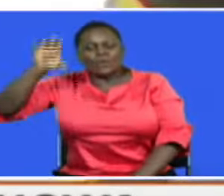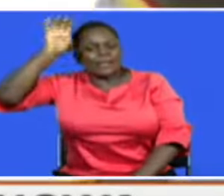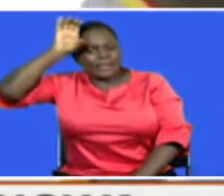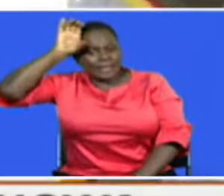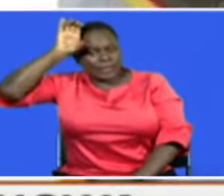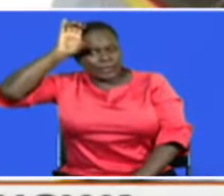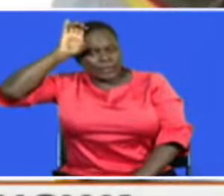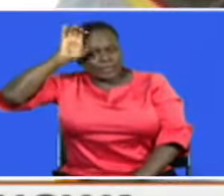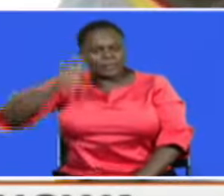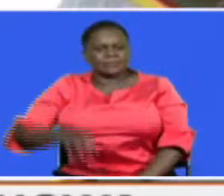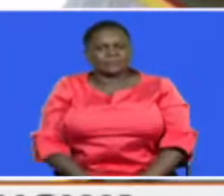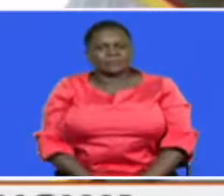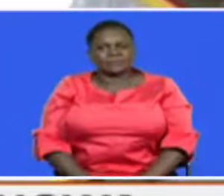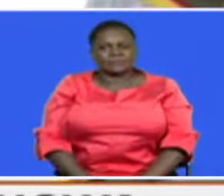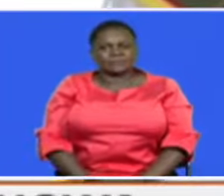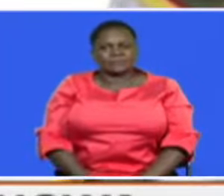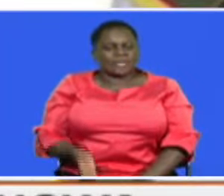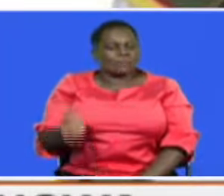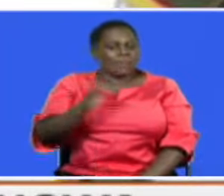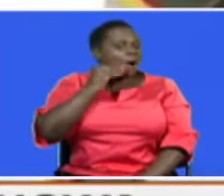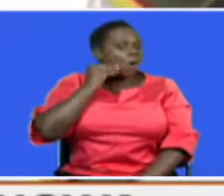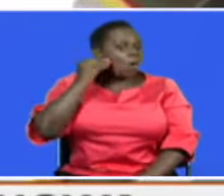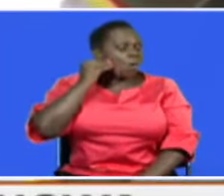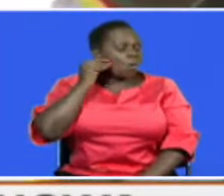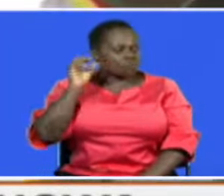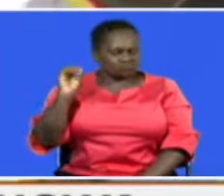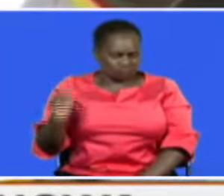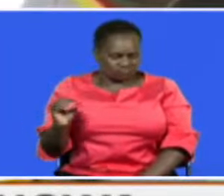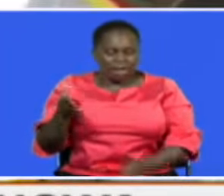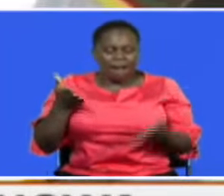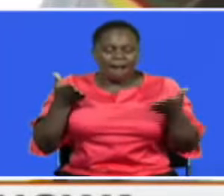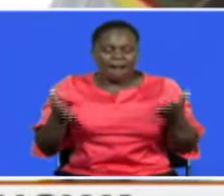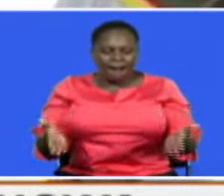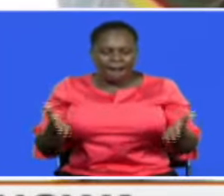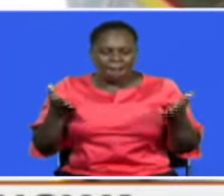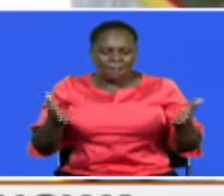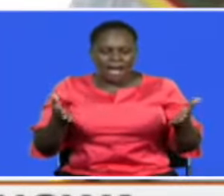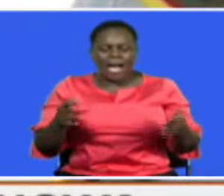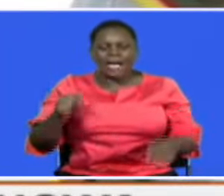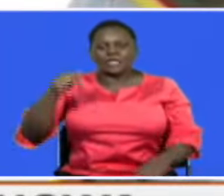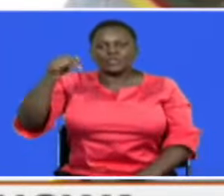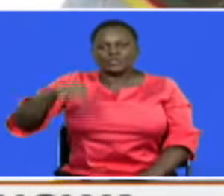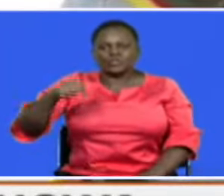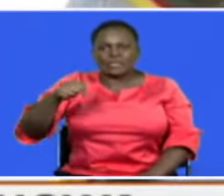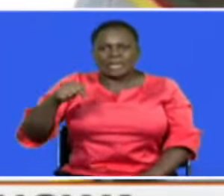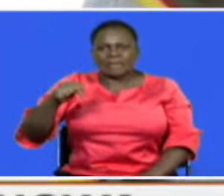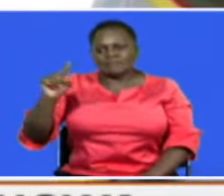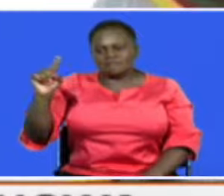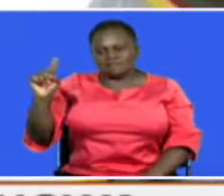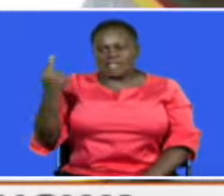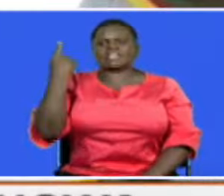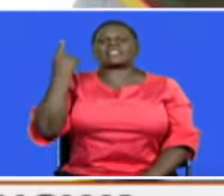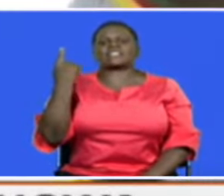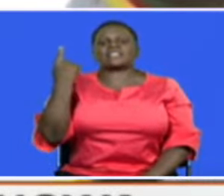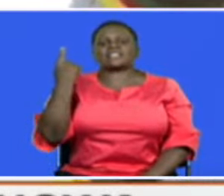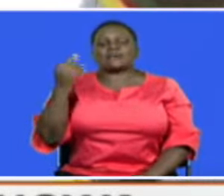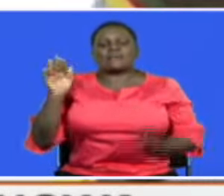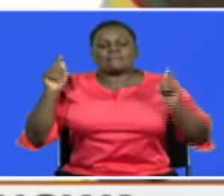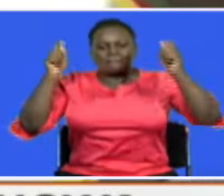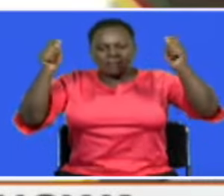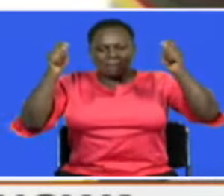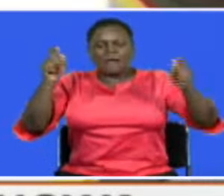Eldoret. Comrades, we are not going home. Ndio. We are here. Today has just been the first leg of our